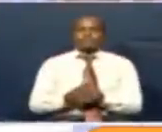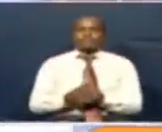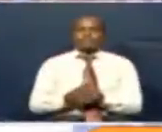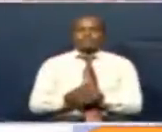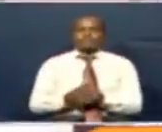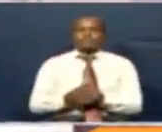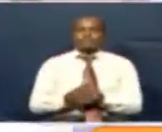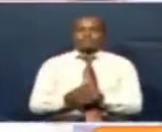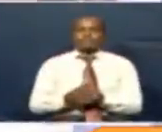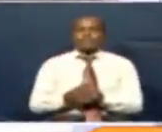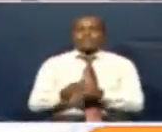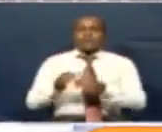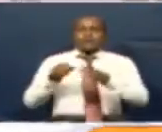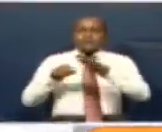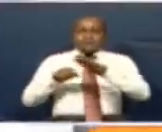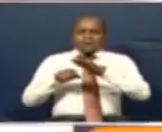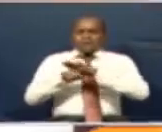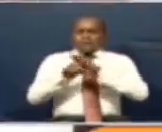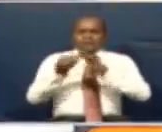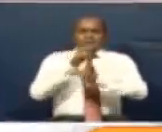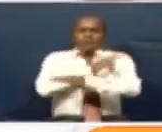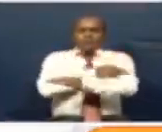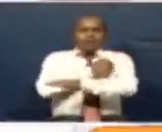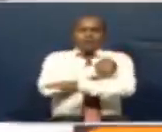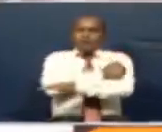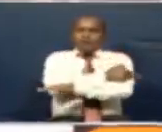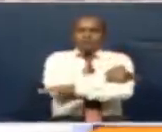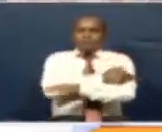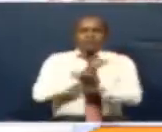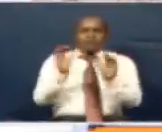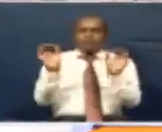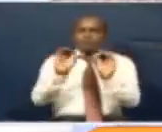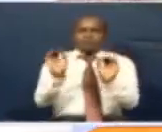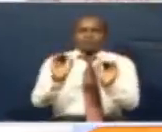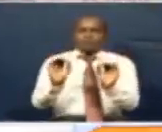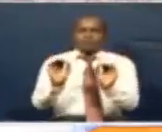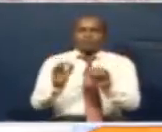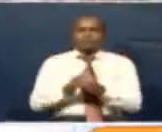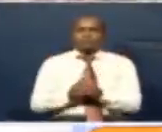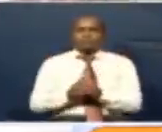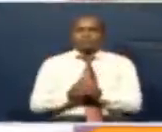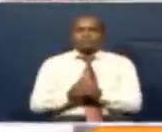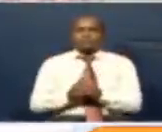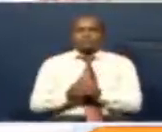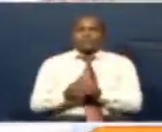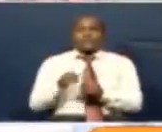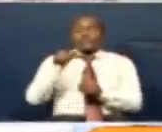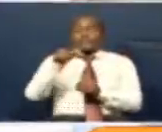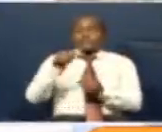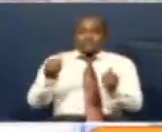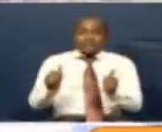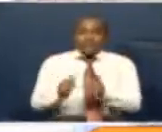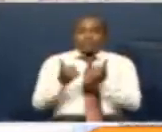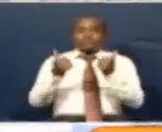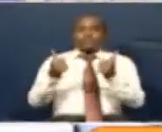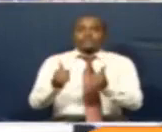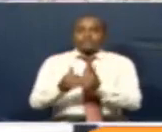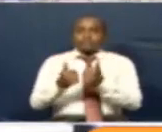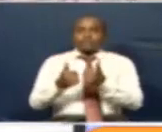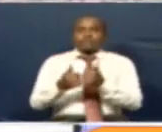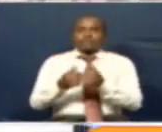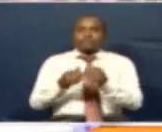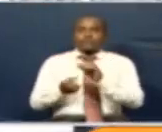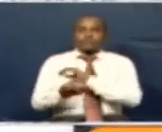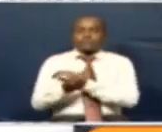and not in the hospital corridors where their services are desperately needed every day. Such has been chaos that continues to define